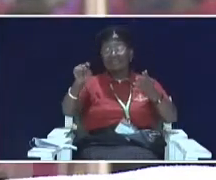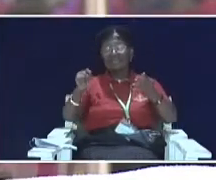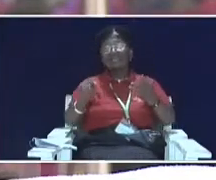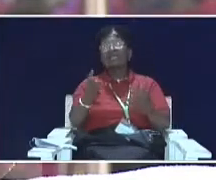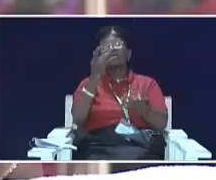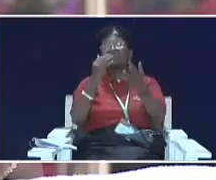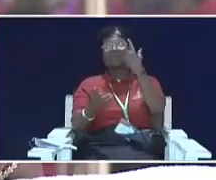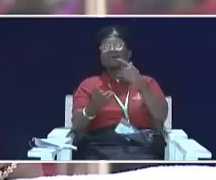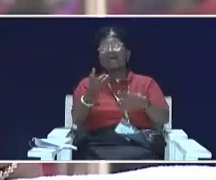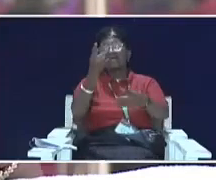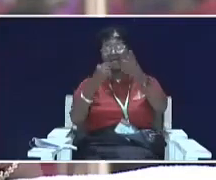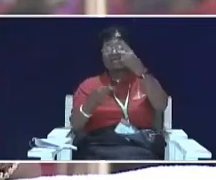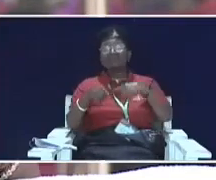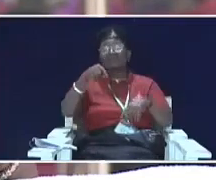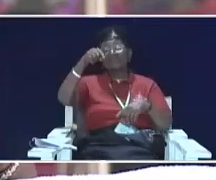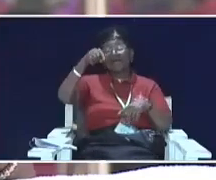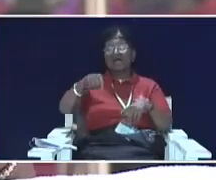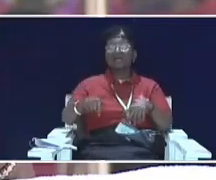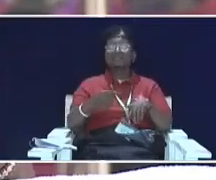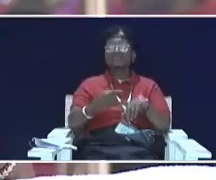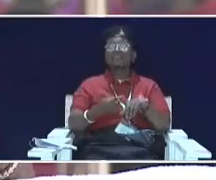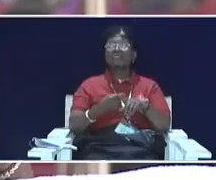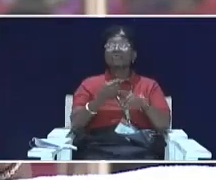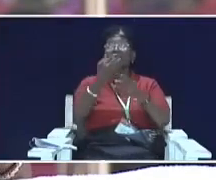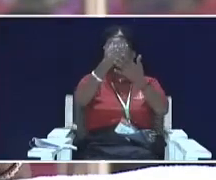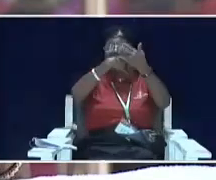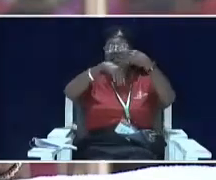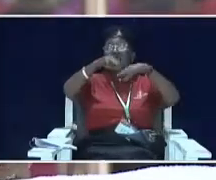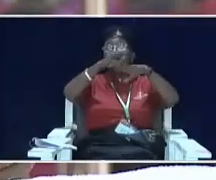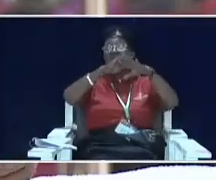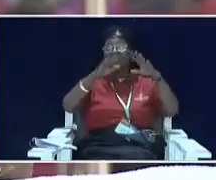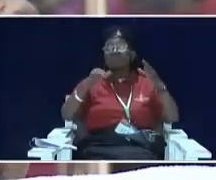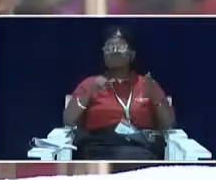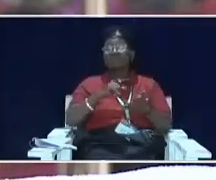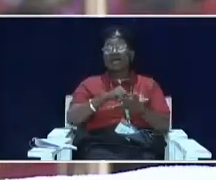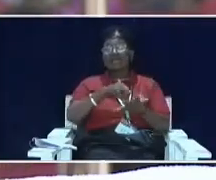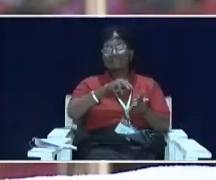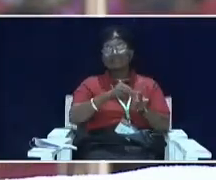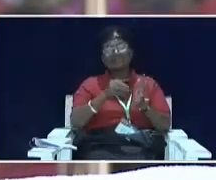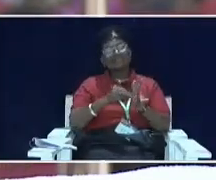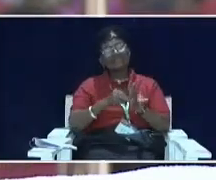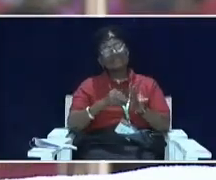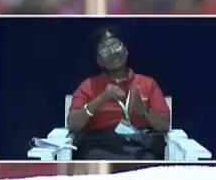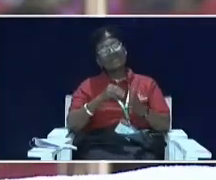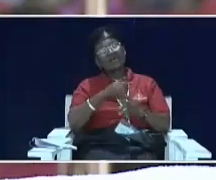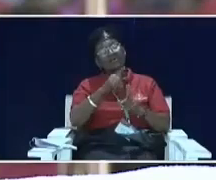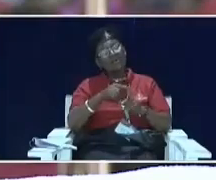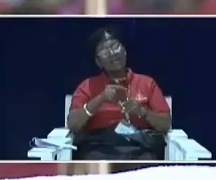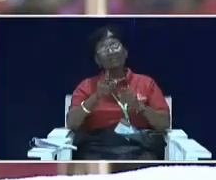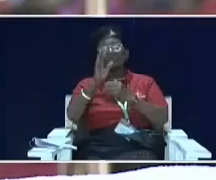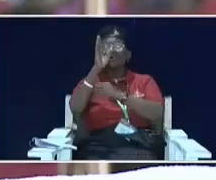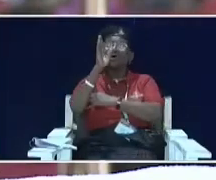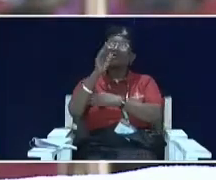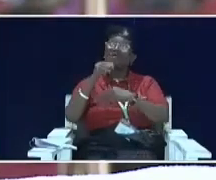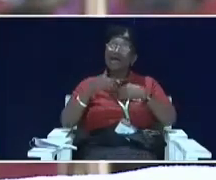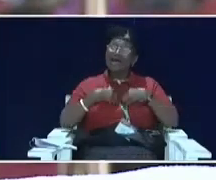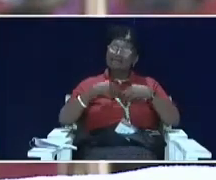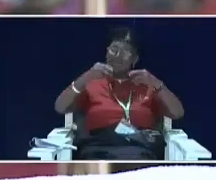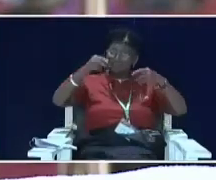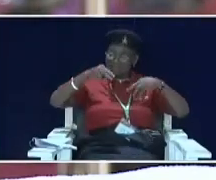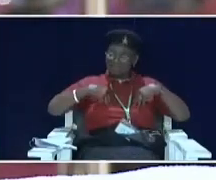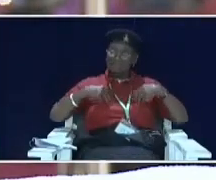heaven. And the implication of that is simple. When God has accepted your